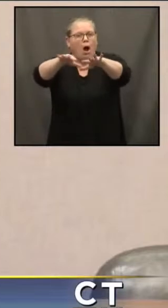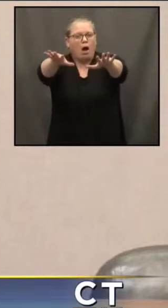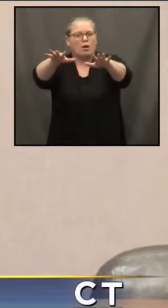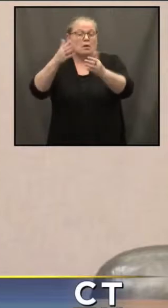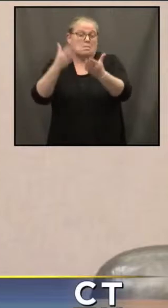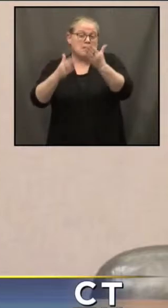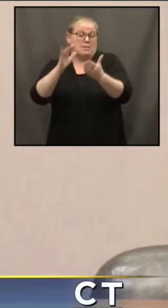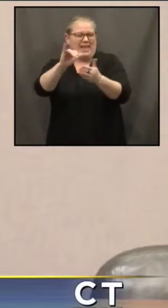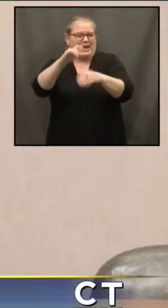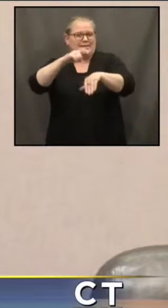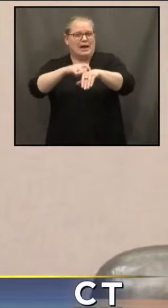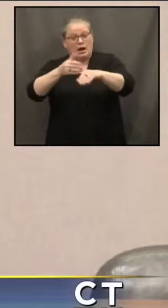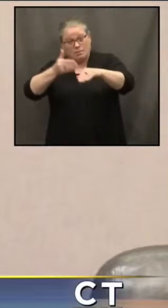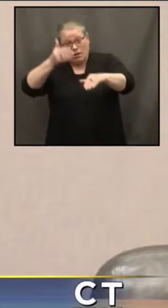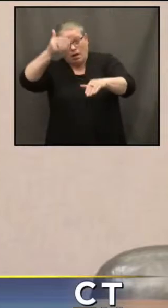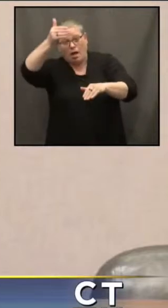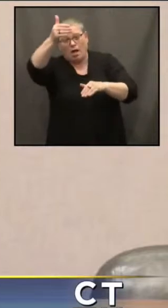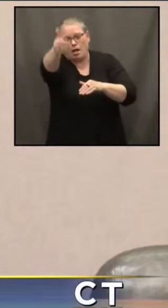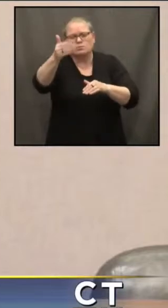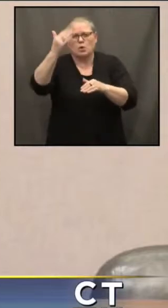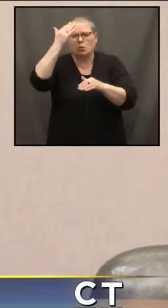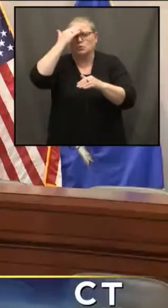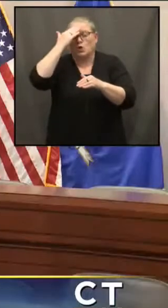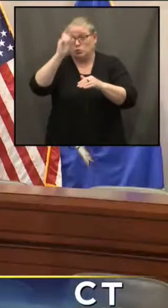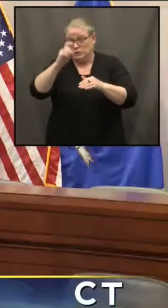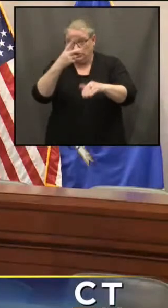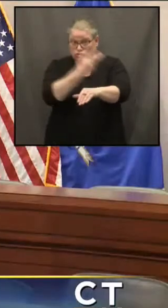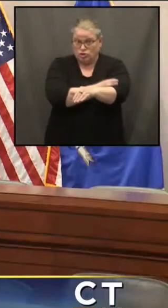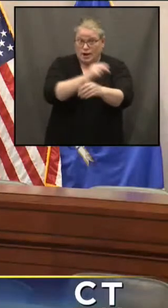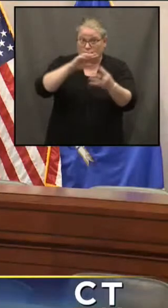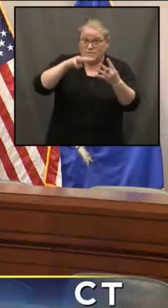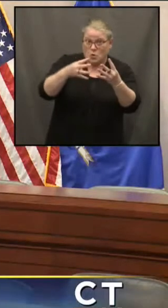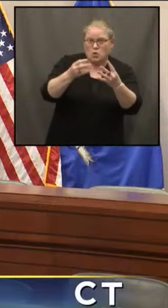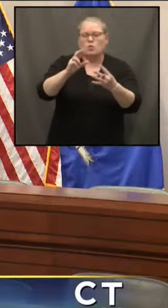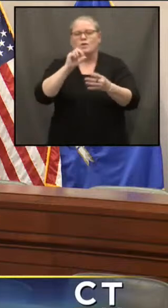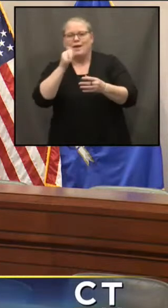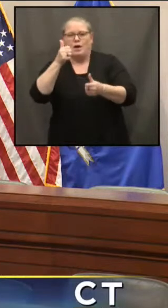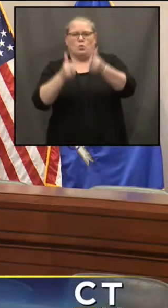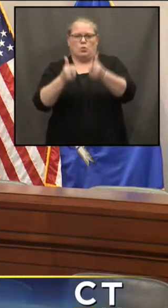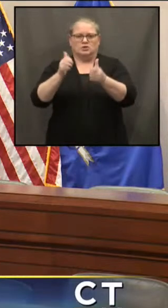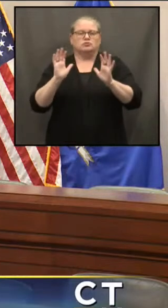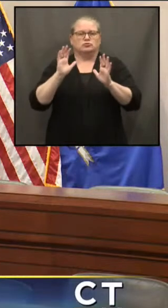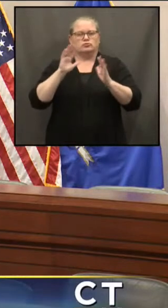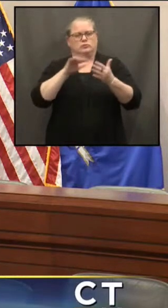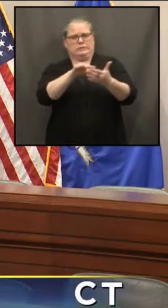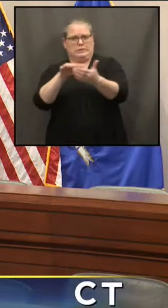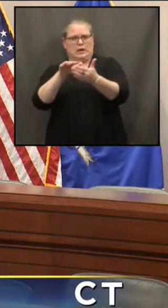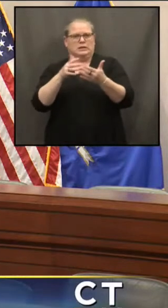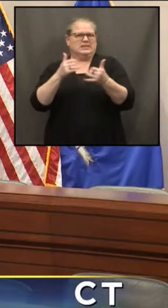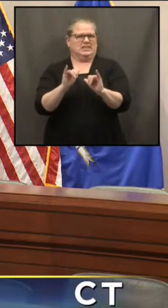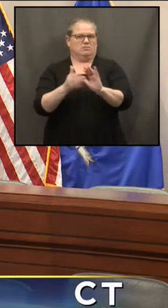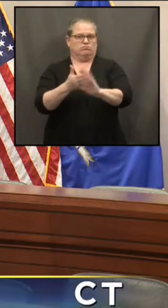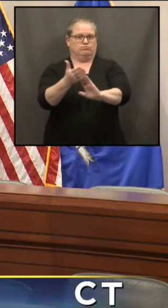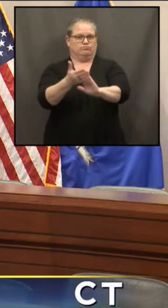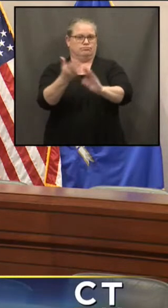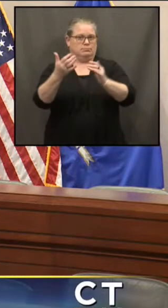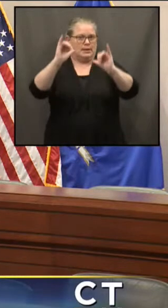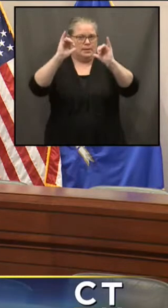this virus. Okay, thank you. Josh, can you give us any updated numbers on the number of state employees who have